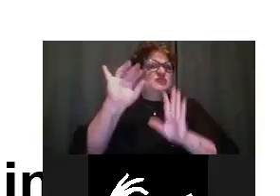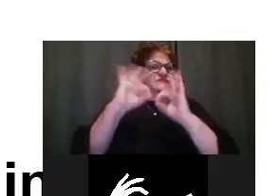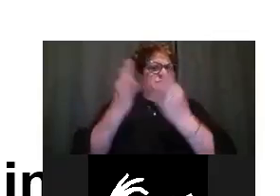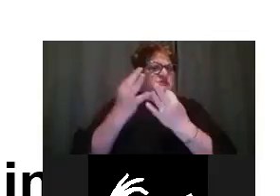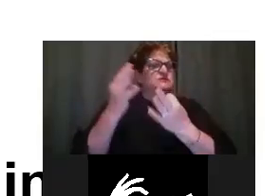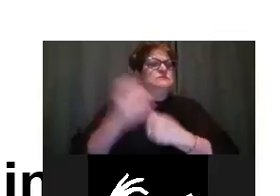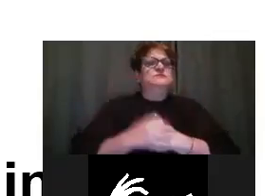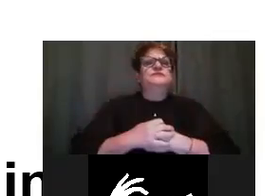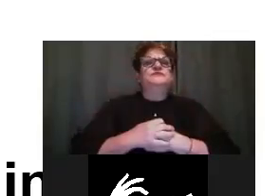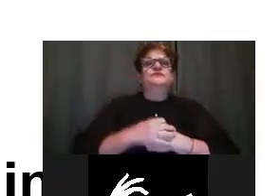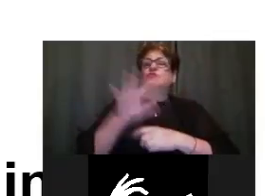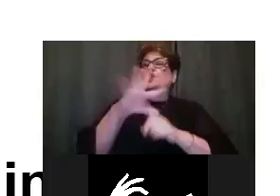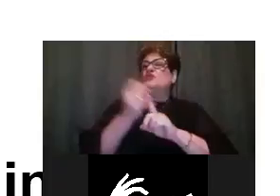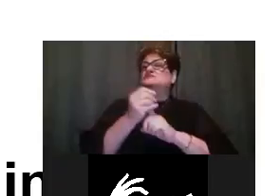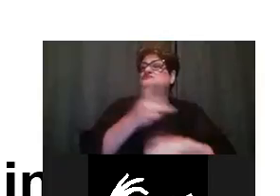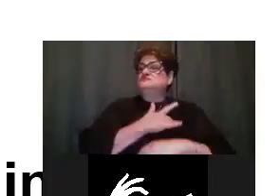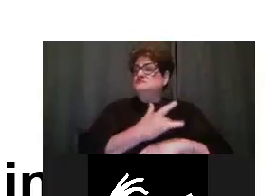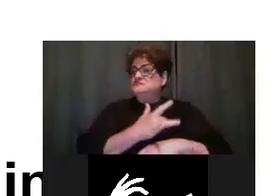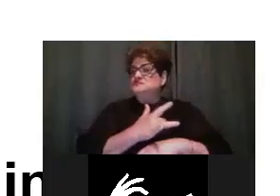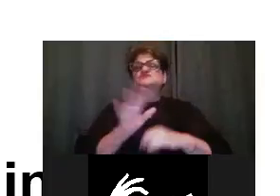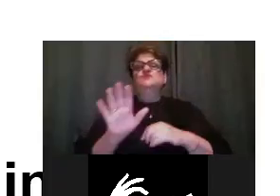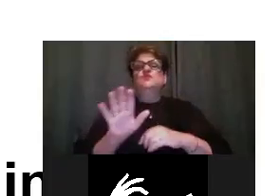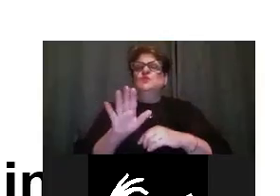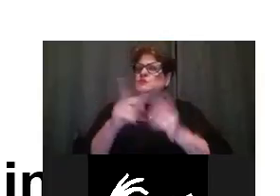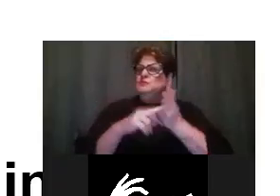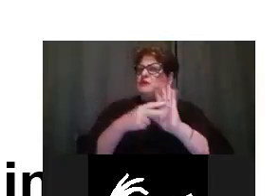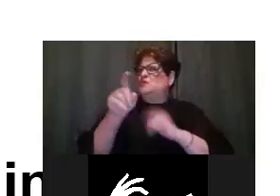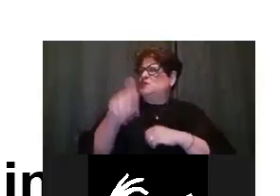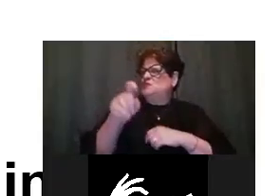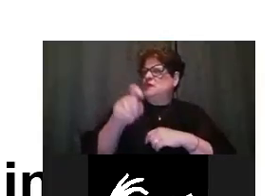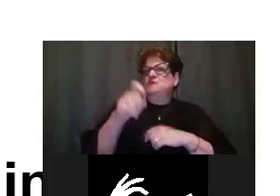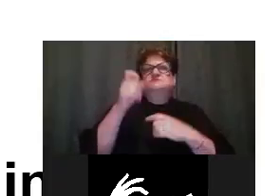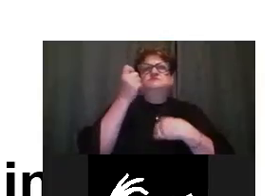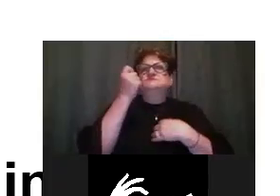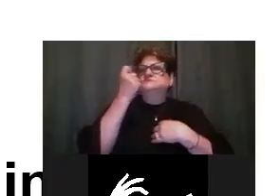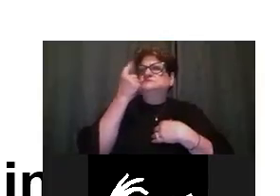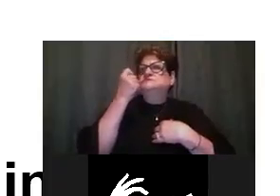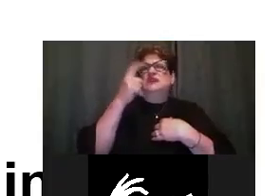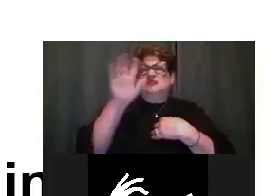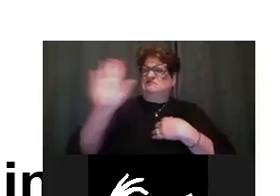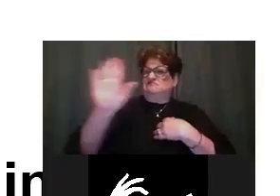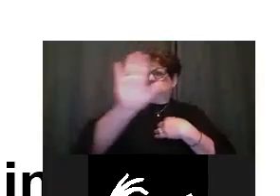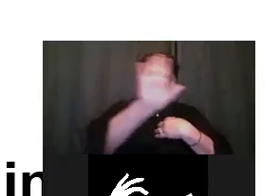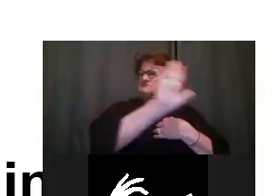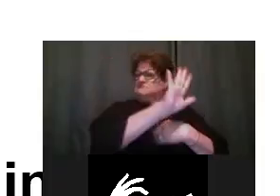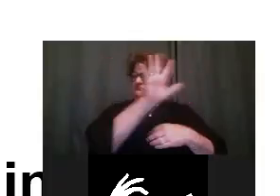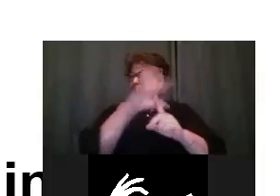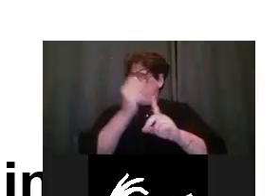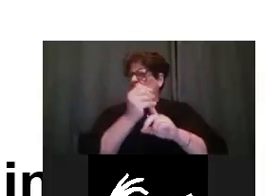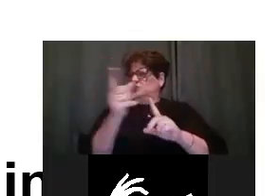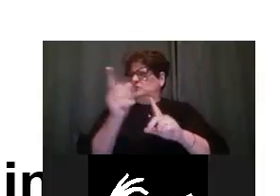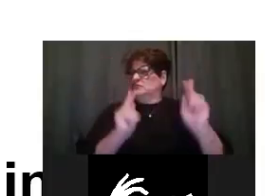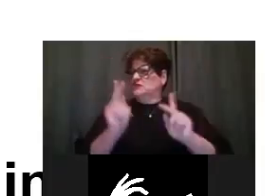Cultural sensitivity. It's also important to be conscious of other people's cultures and gain a deeper understanding of how